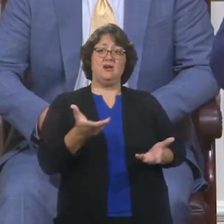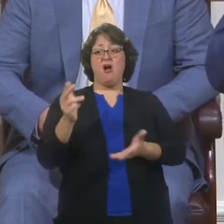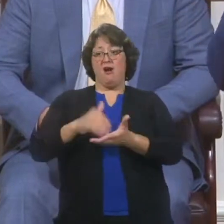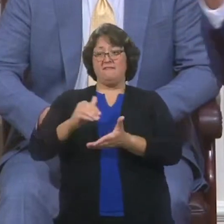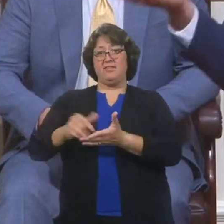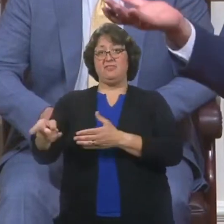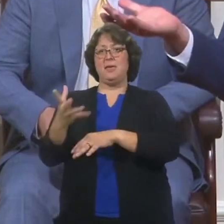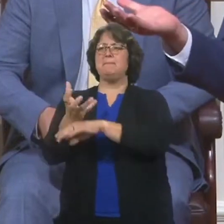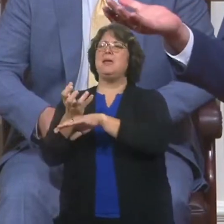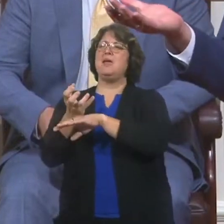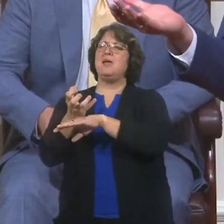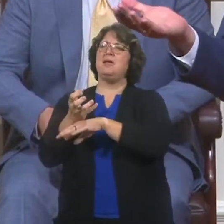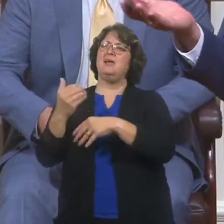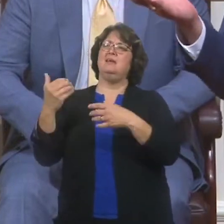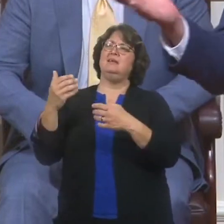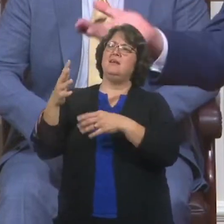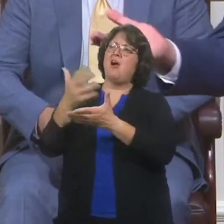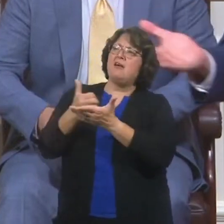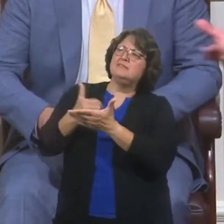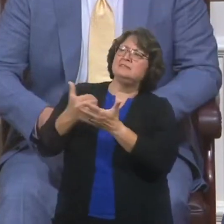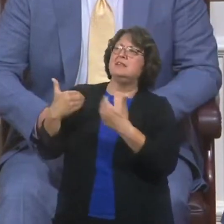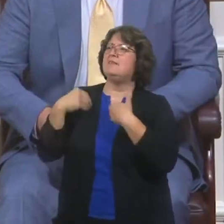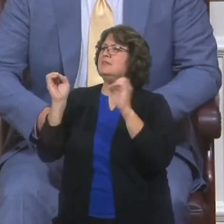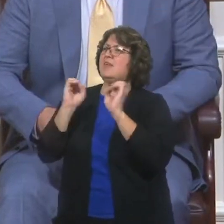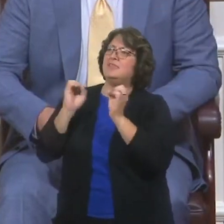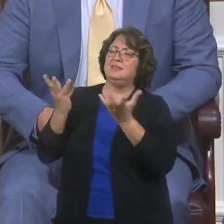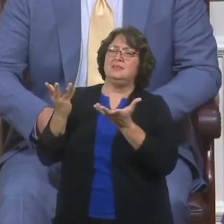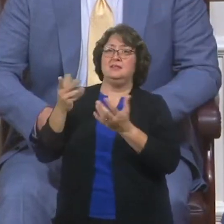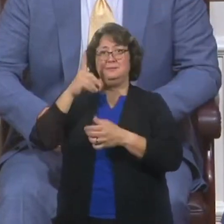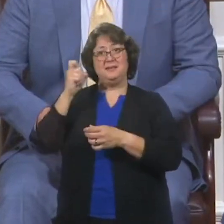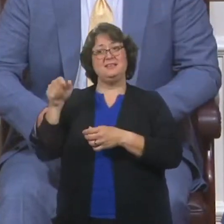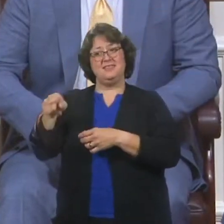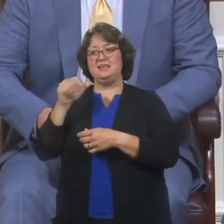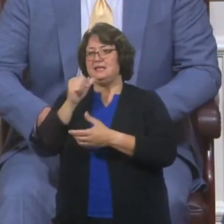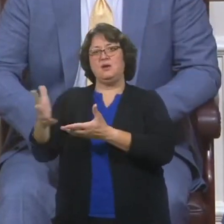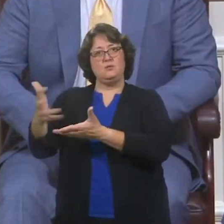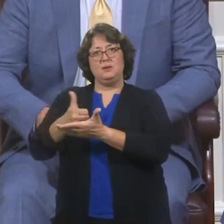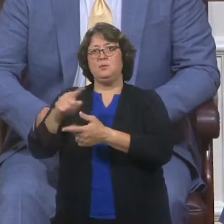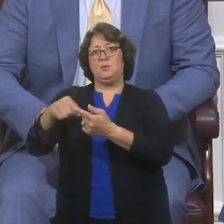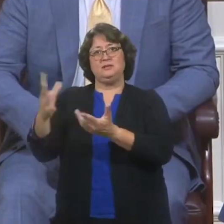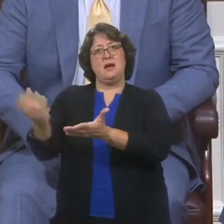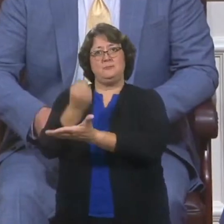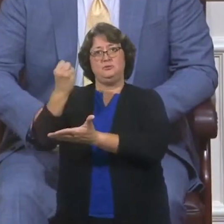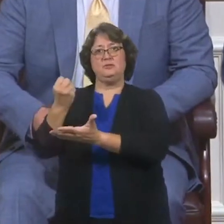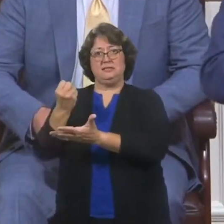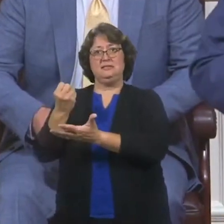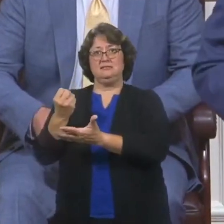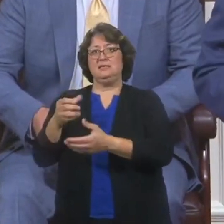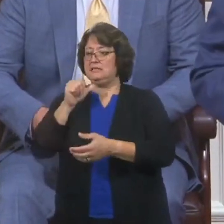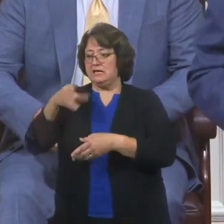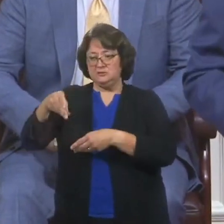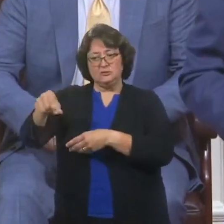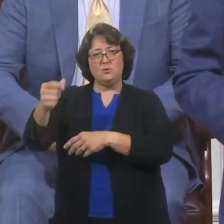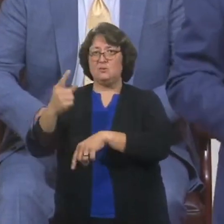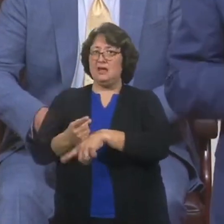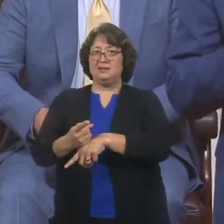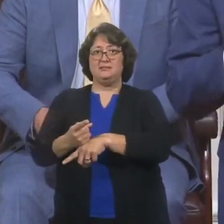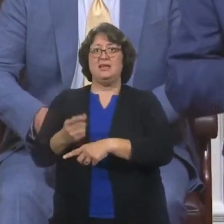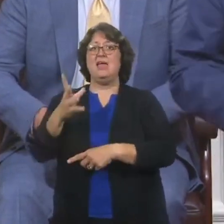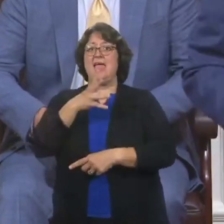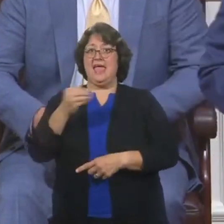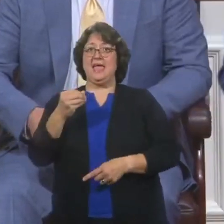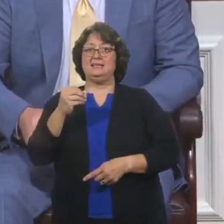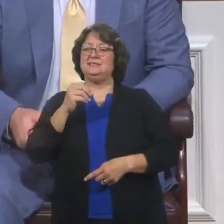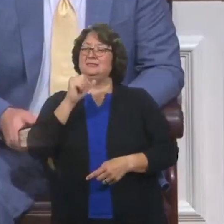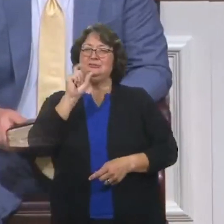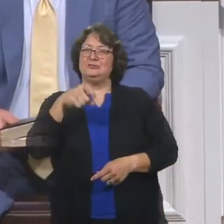and harvest and have nothing because they didn't reap when it was opportunity to take. They didn't sow right. And I think it's important we not